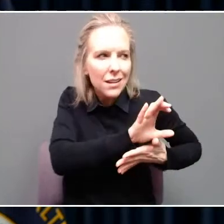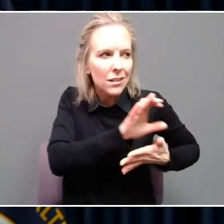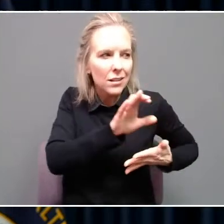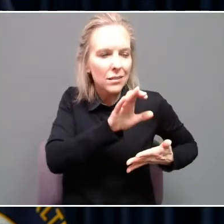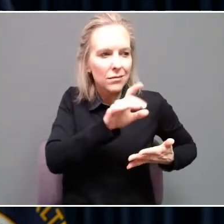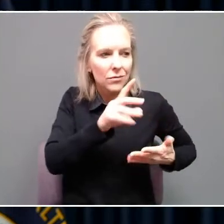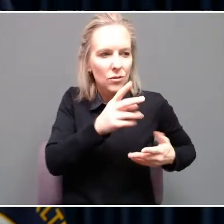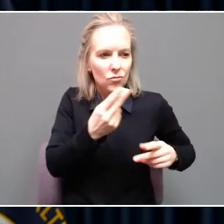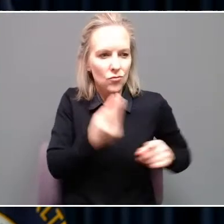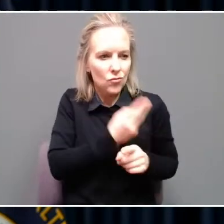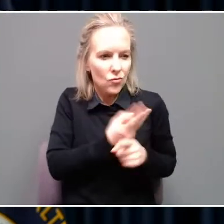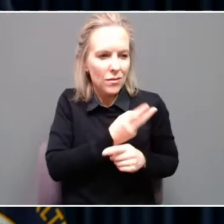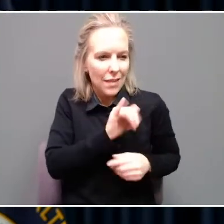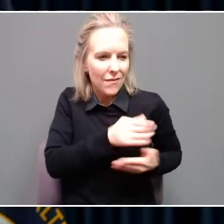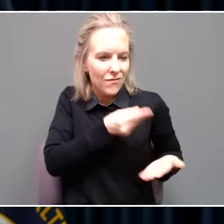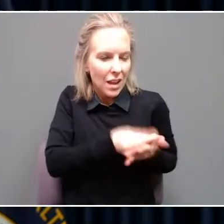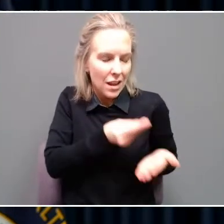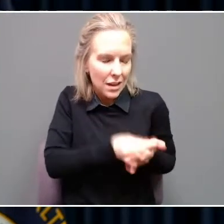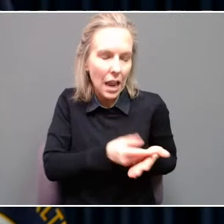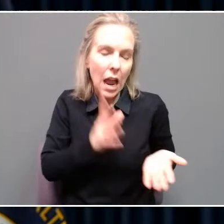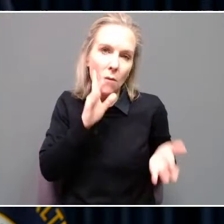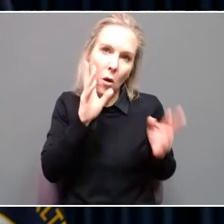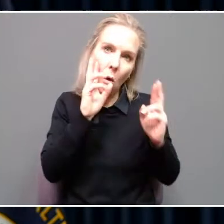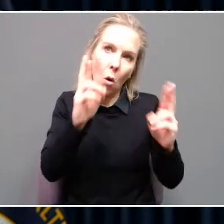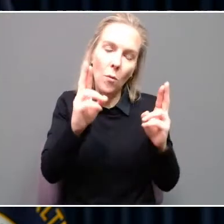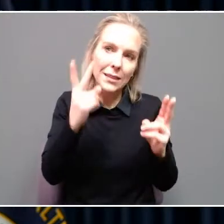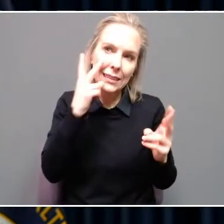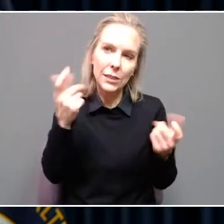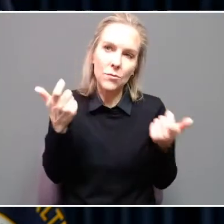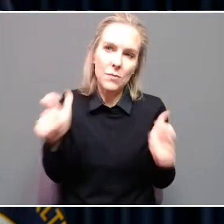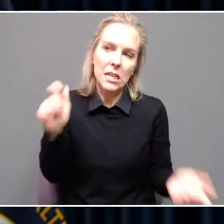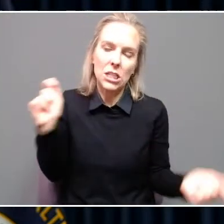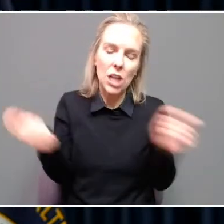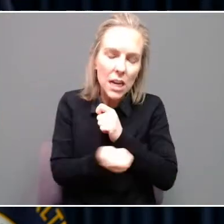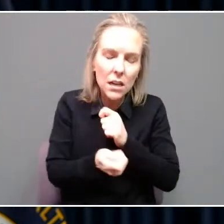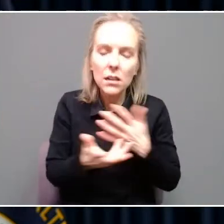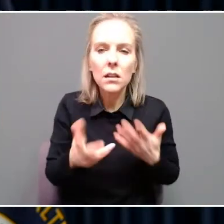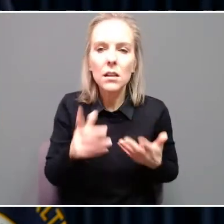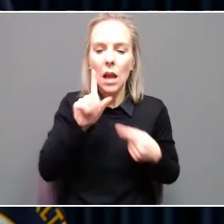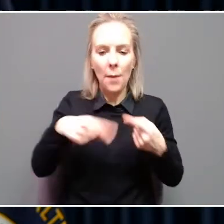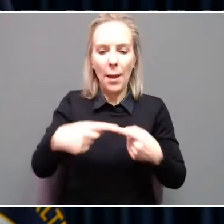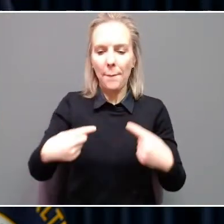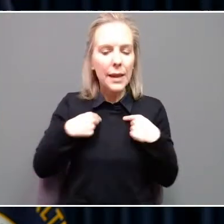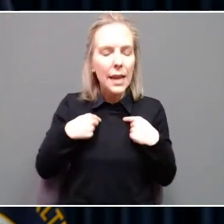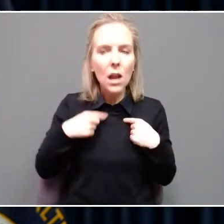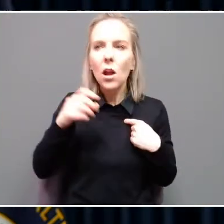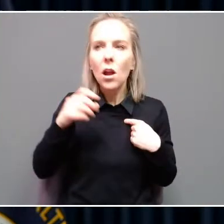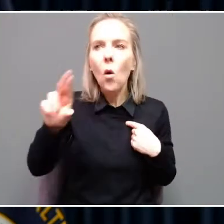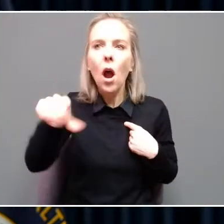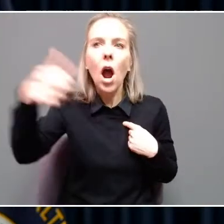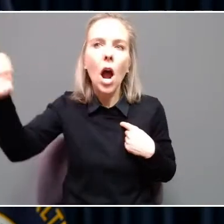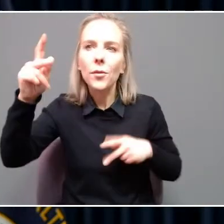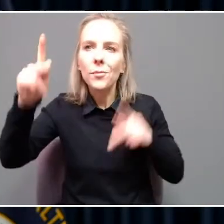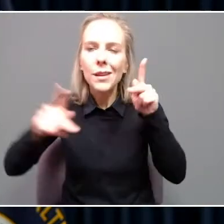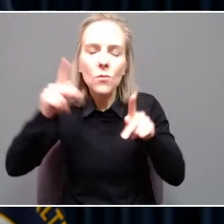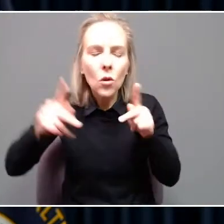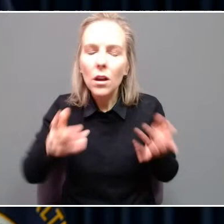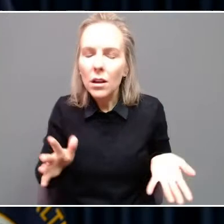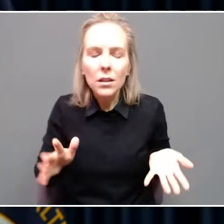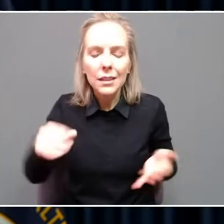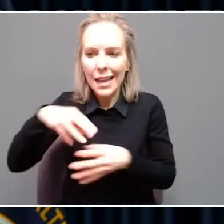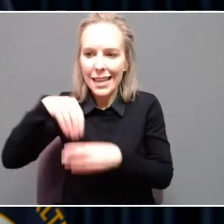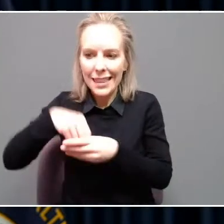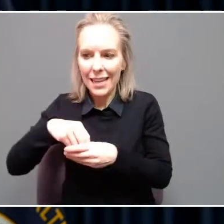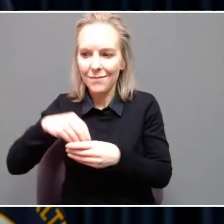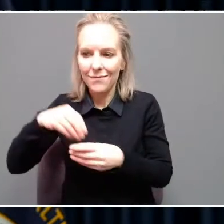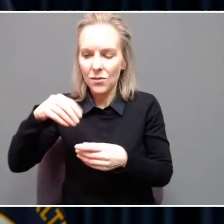see some major changes. This isn't about me or anybody else in office. This is about wanting to make sure that this money,